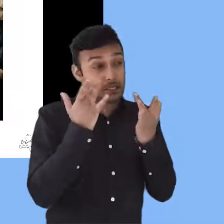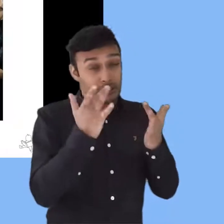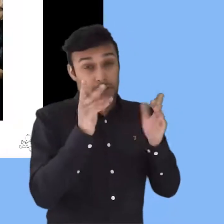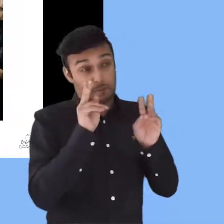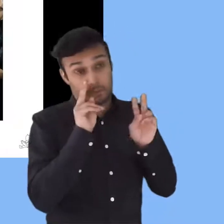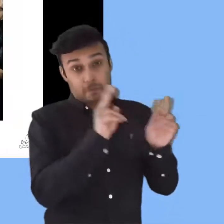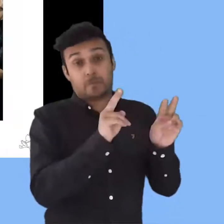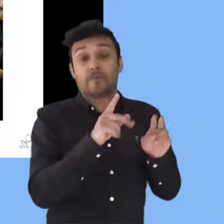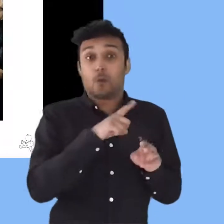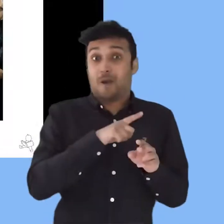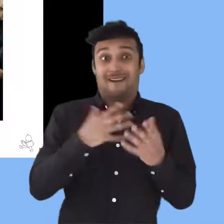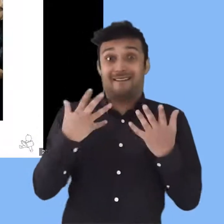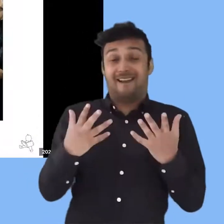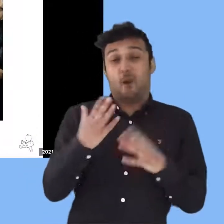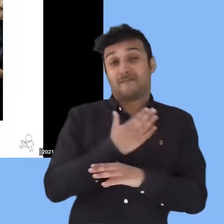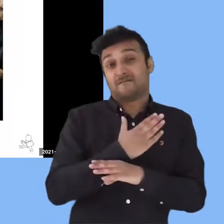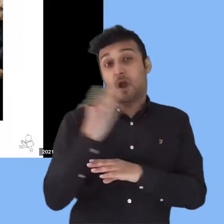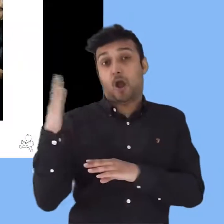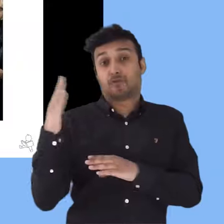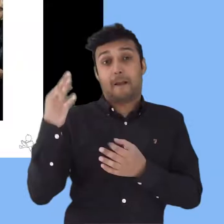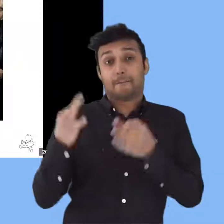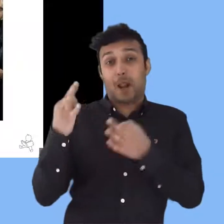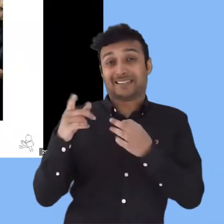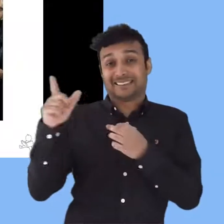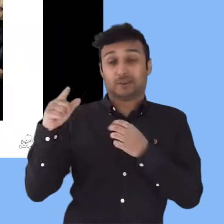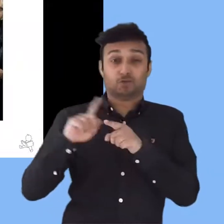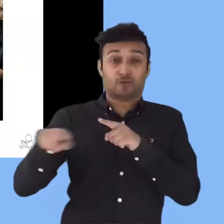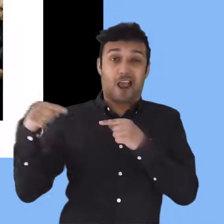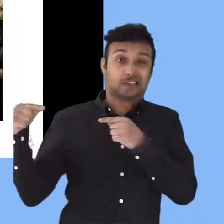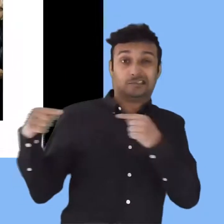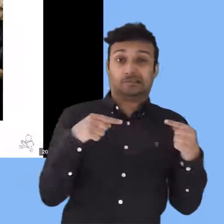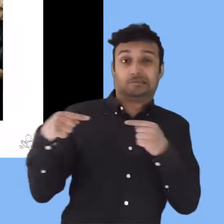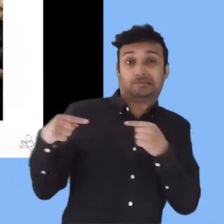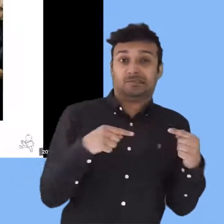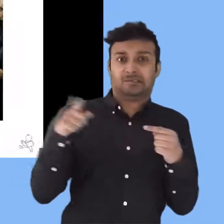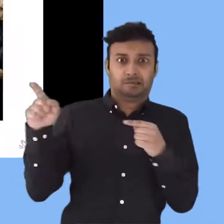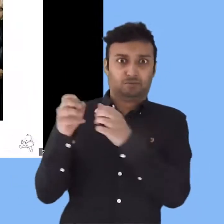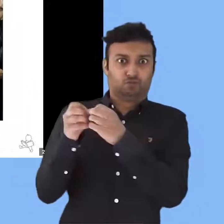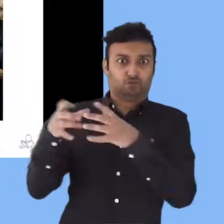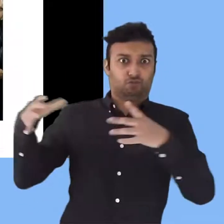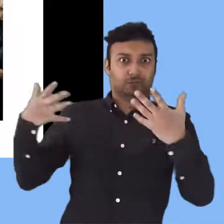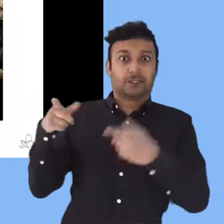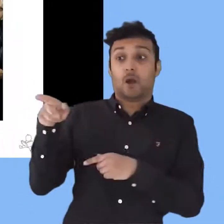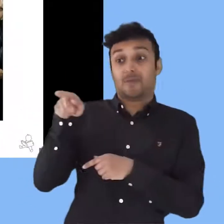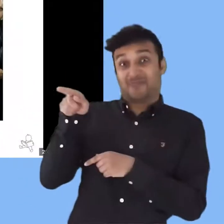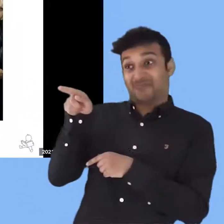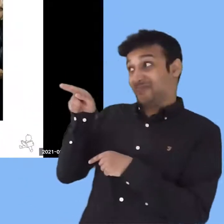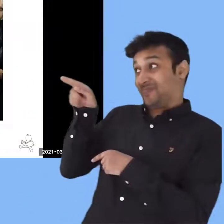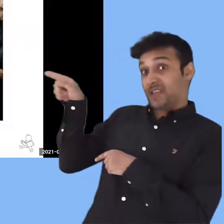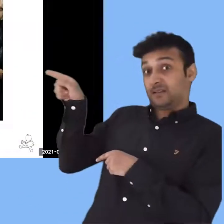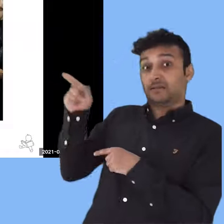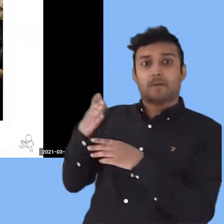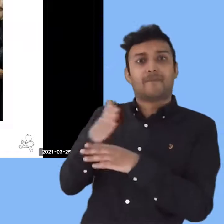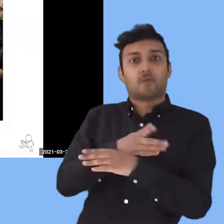is a kind of far-right nationalist pushback against race and racism. So this was before the George Floyd protests. This